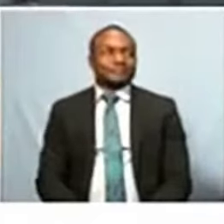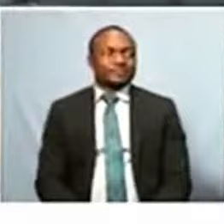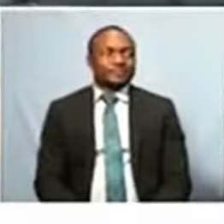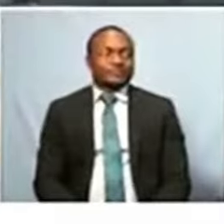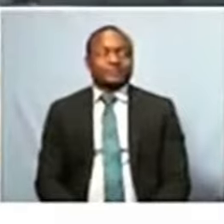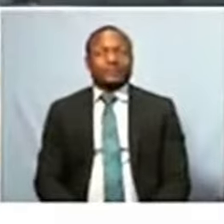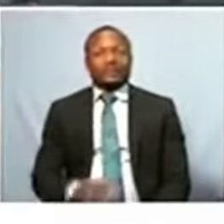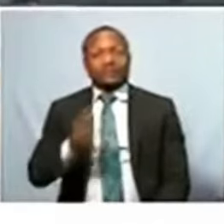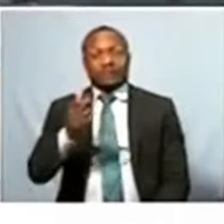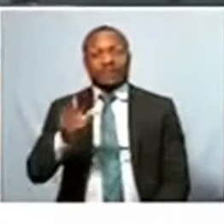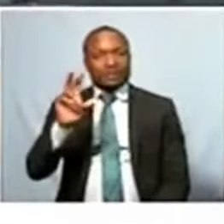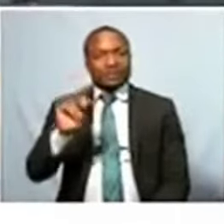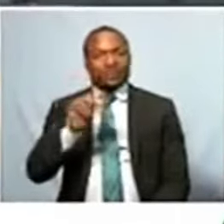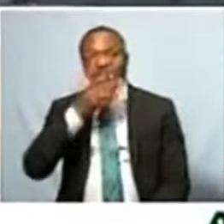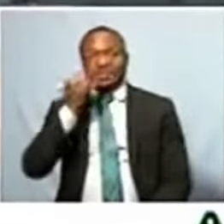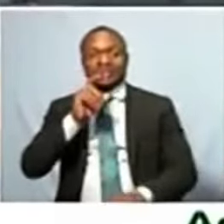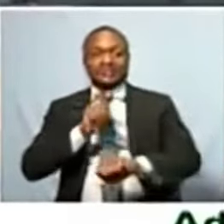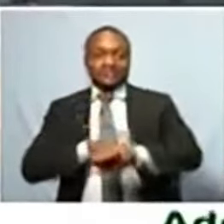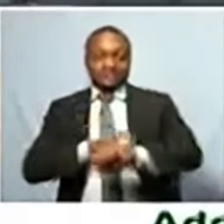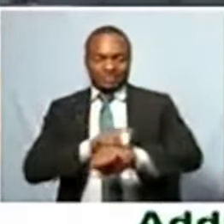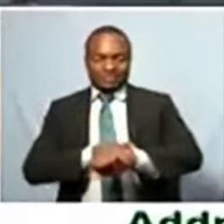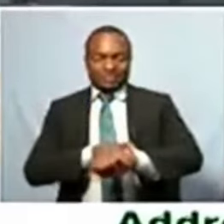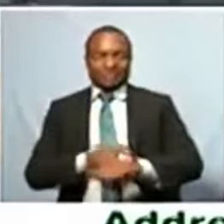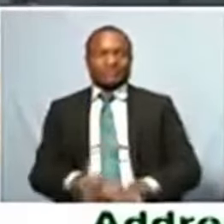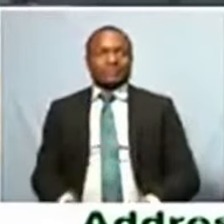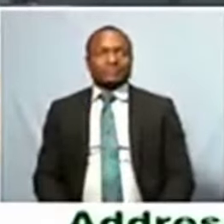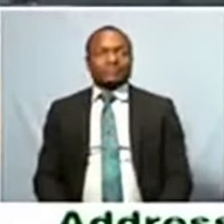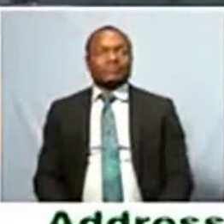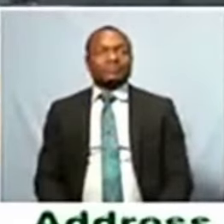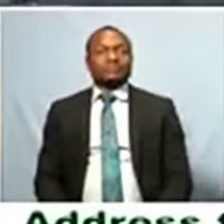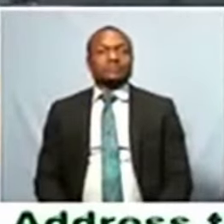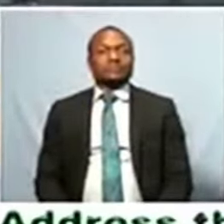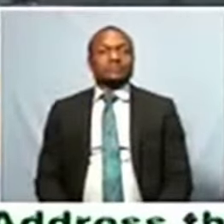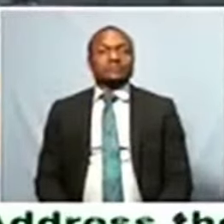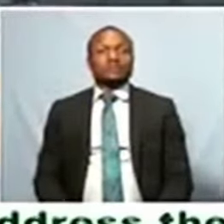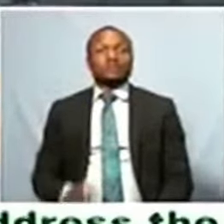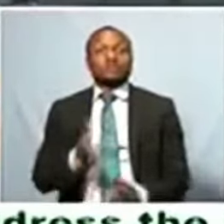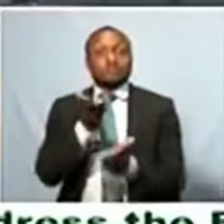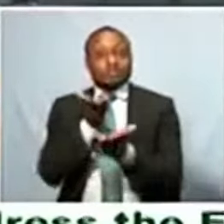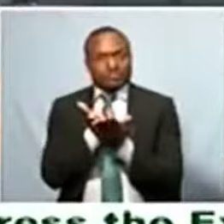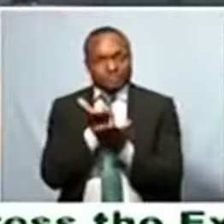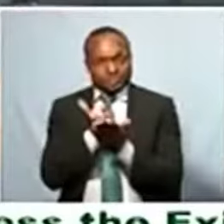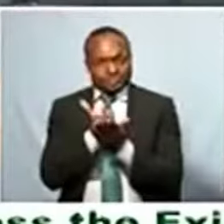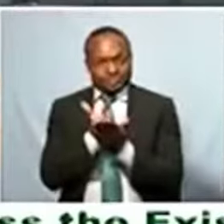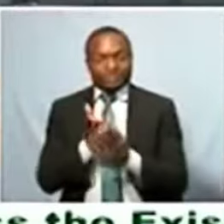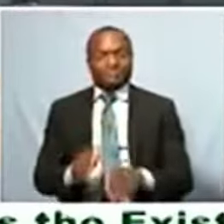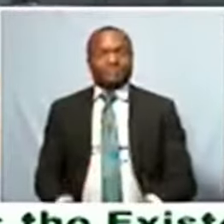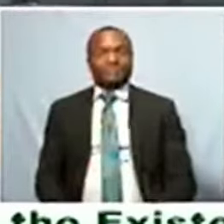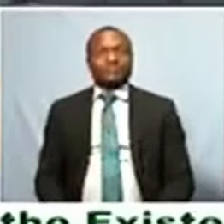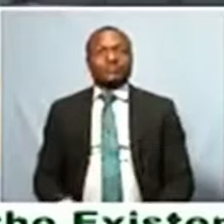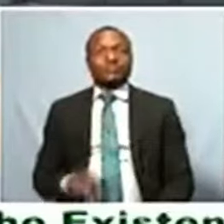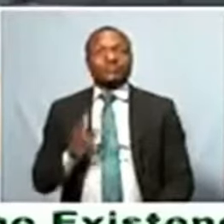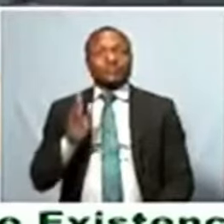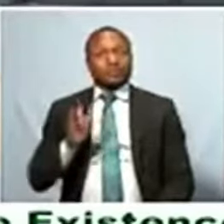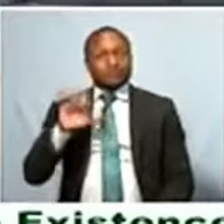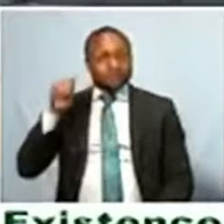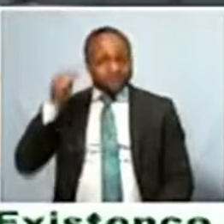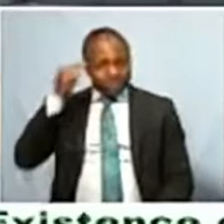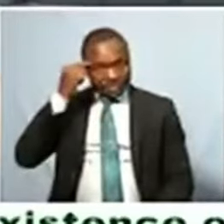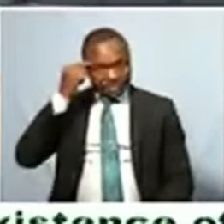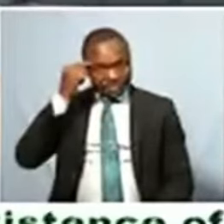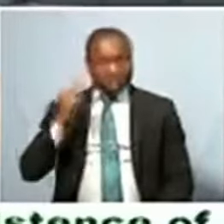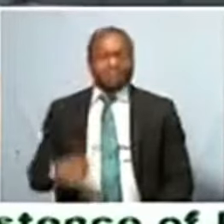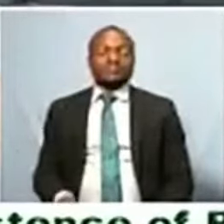There is no better time to request the UPND